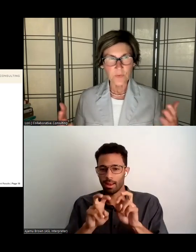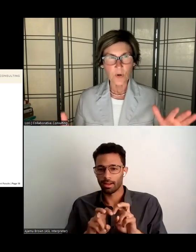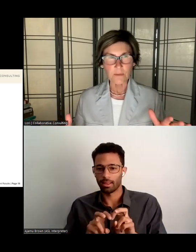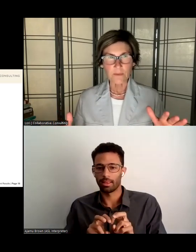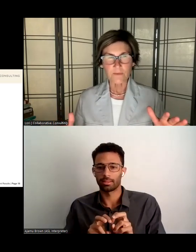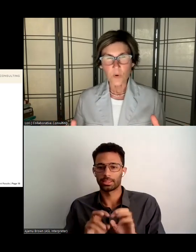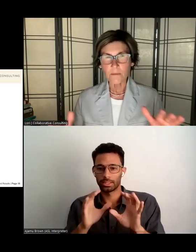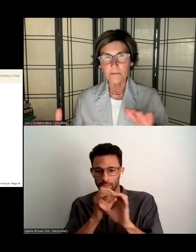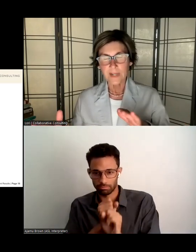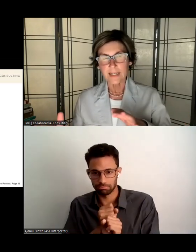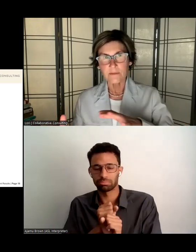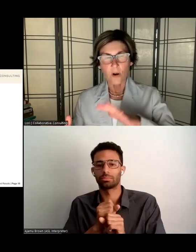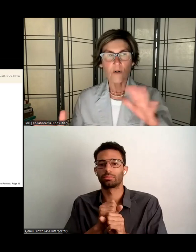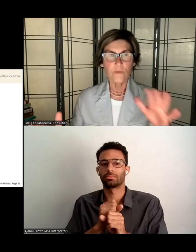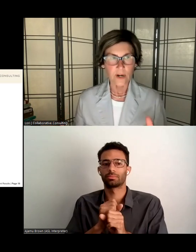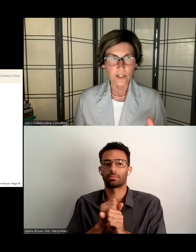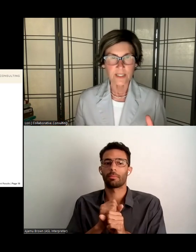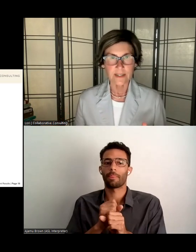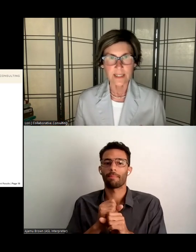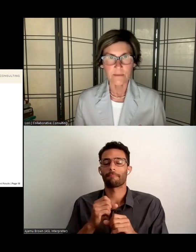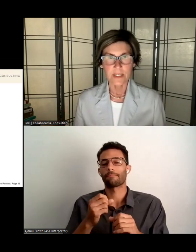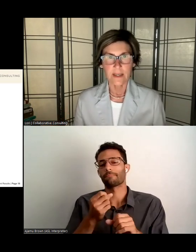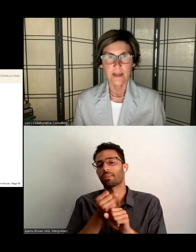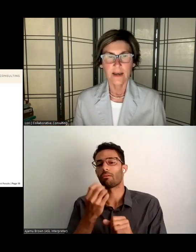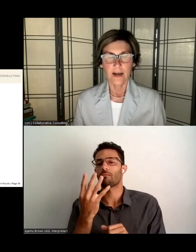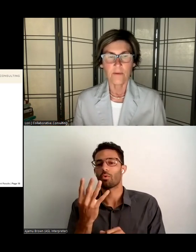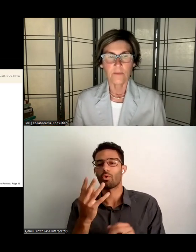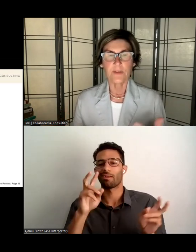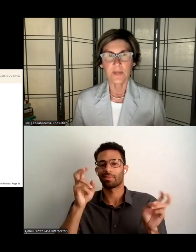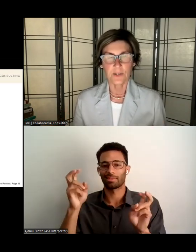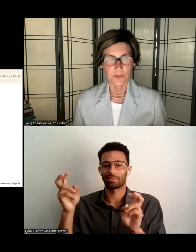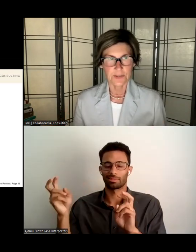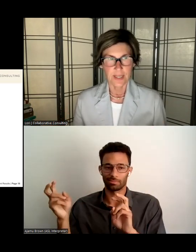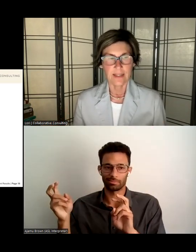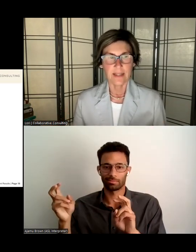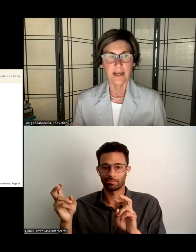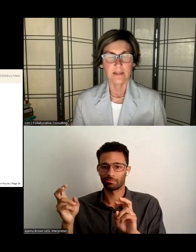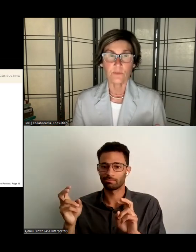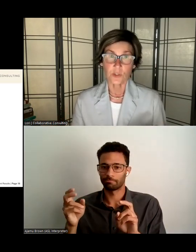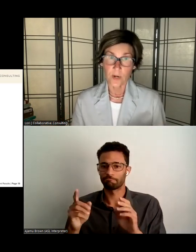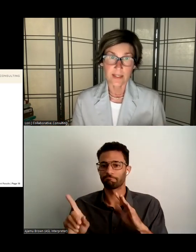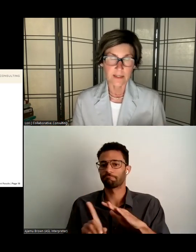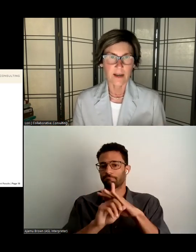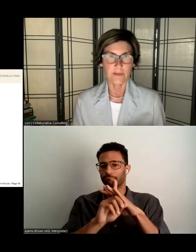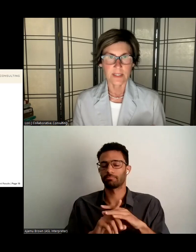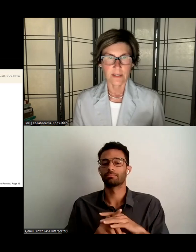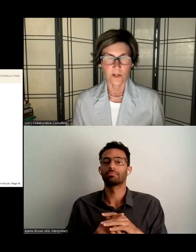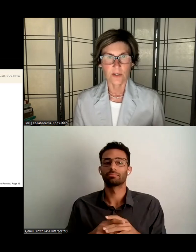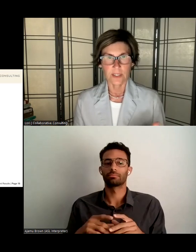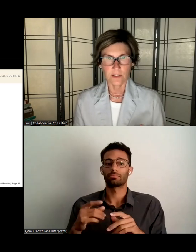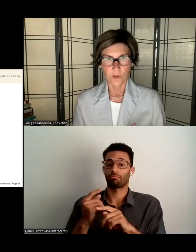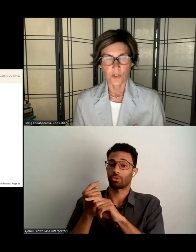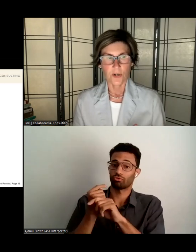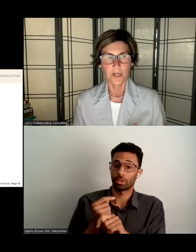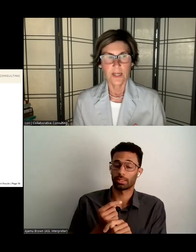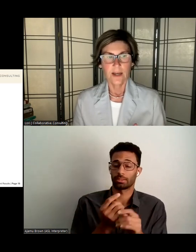really form kind of overarching themes revealed. And that trends, obviously the